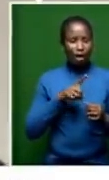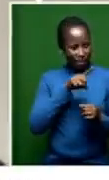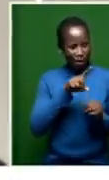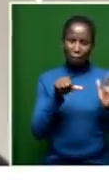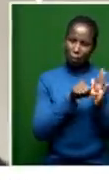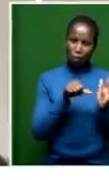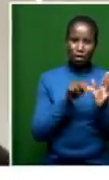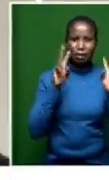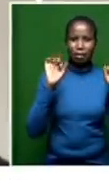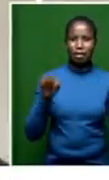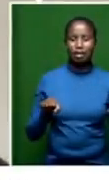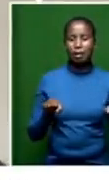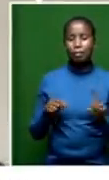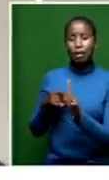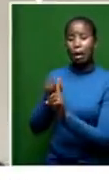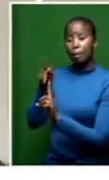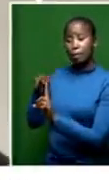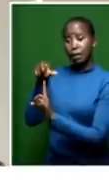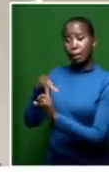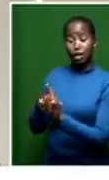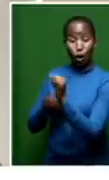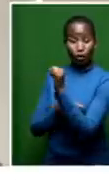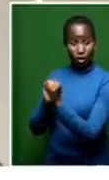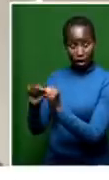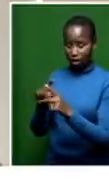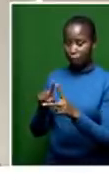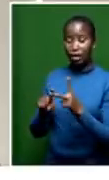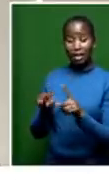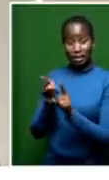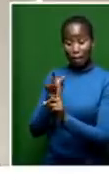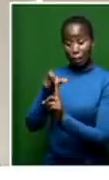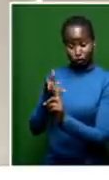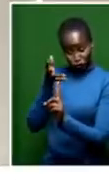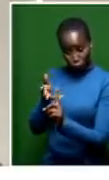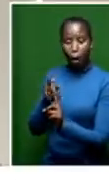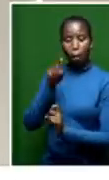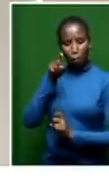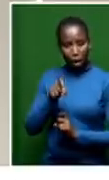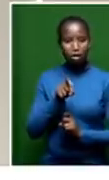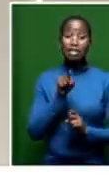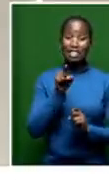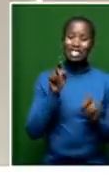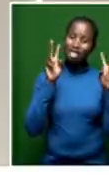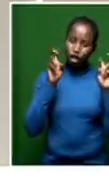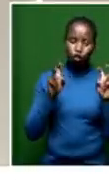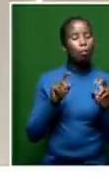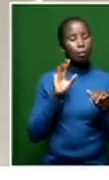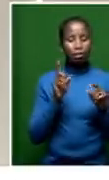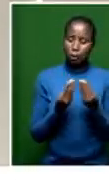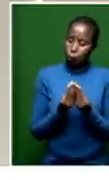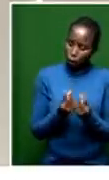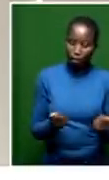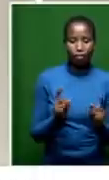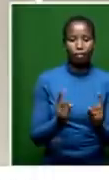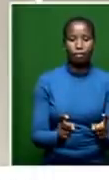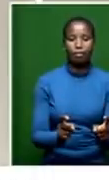is important for the Public Protector's Office and herself to have this matter speedily attended to and not